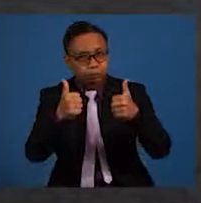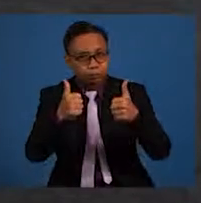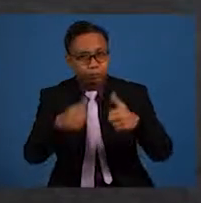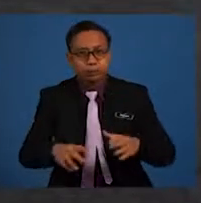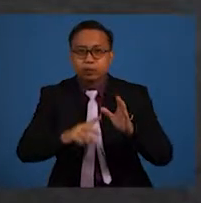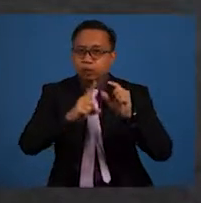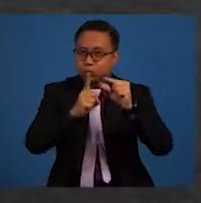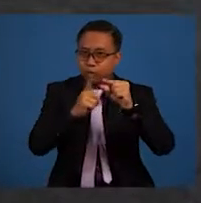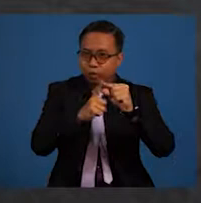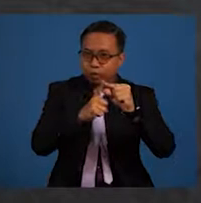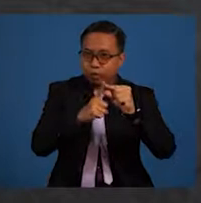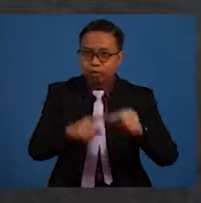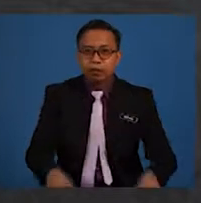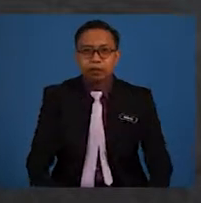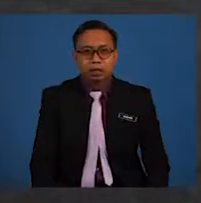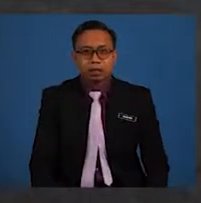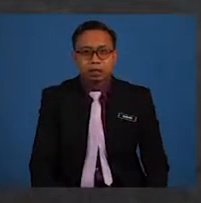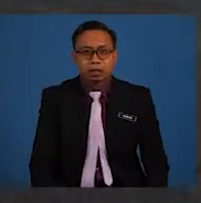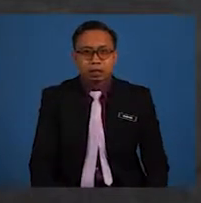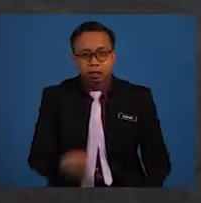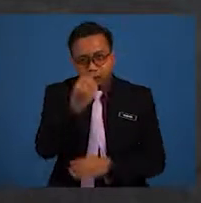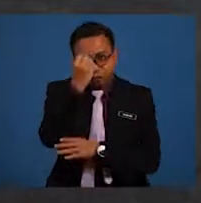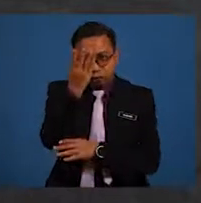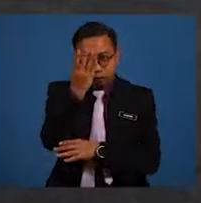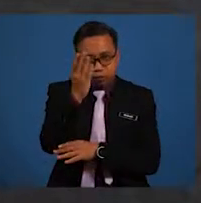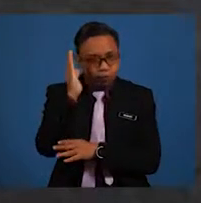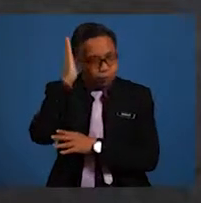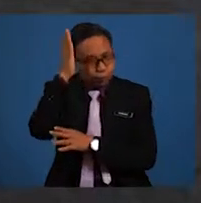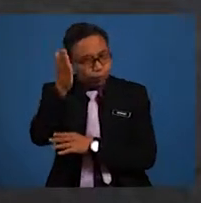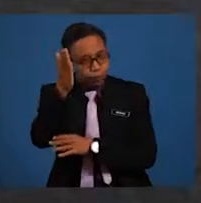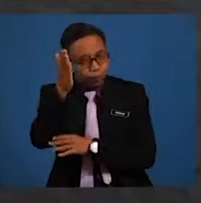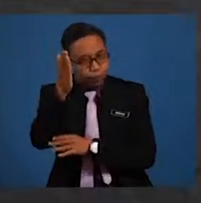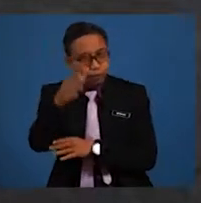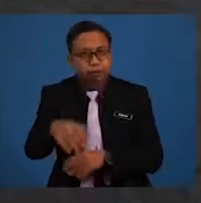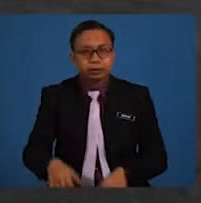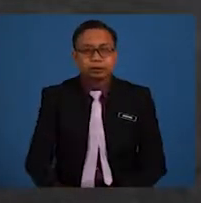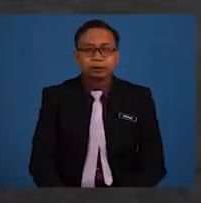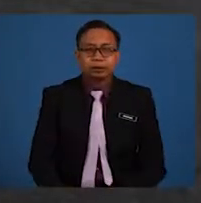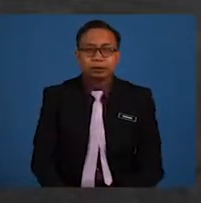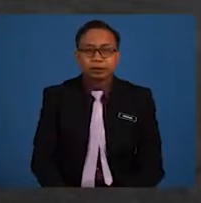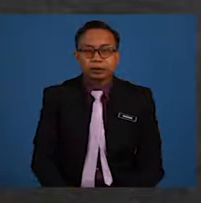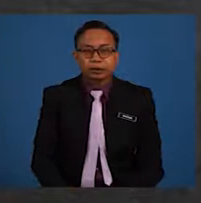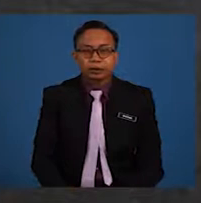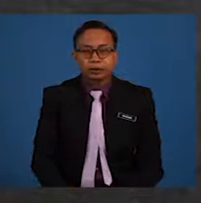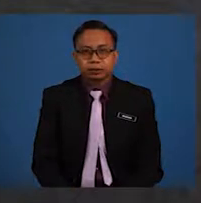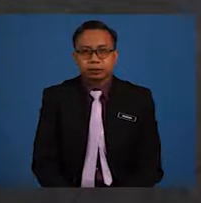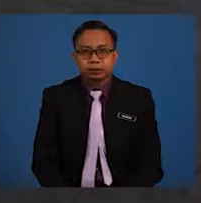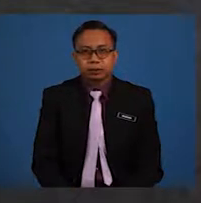With the words thought to have been eradicated.